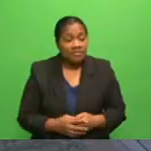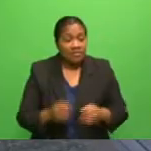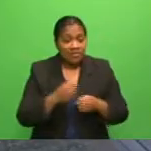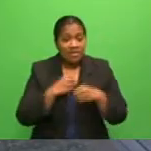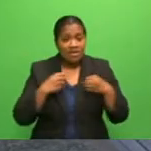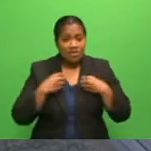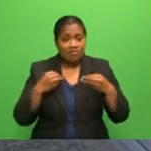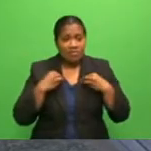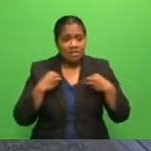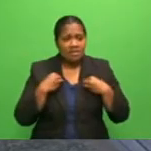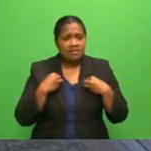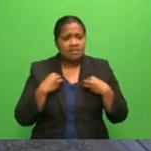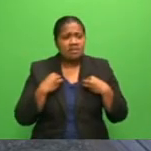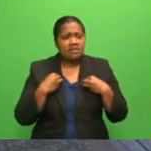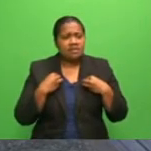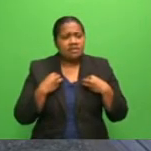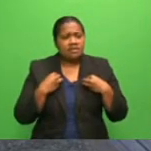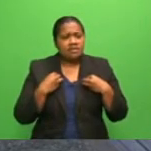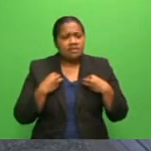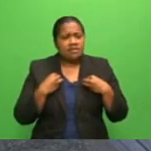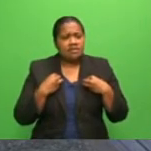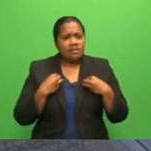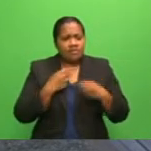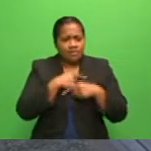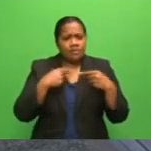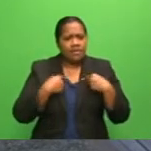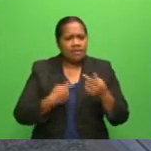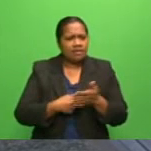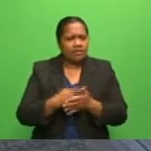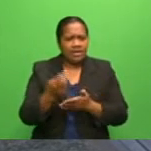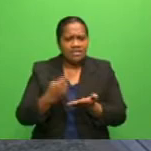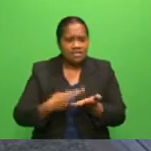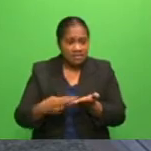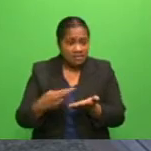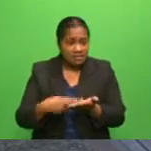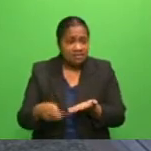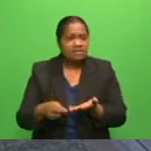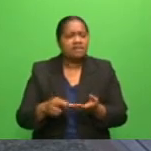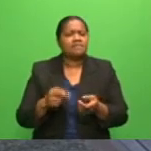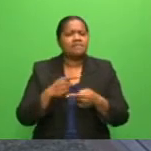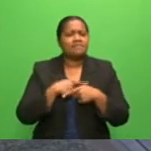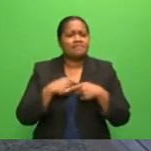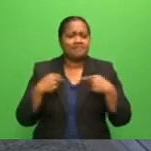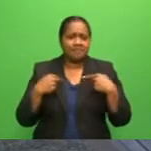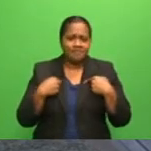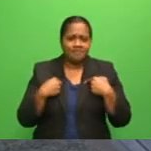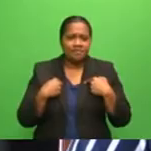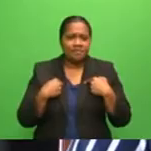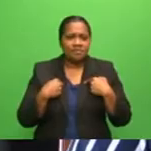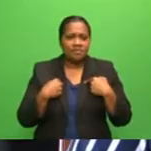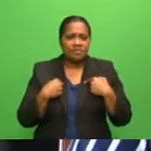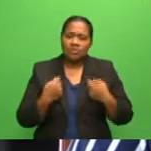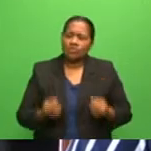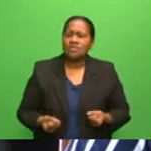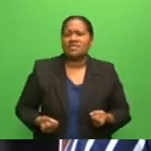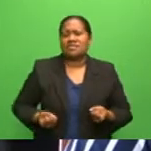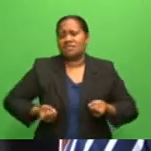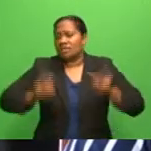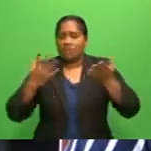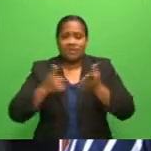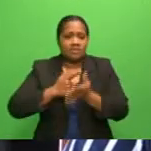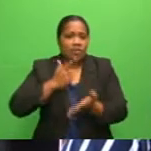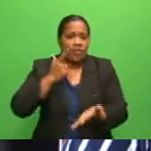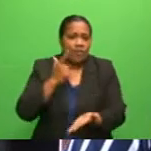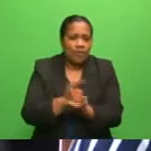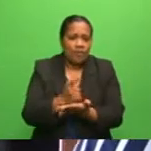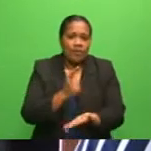and we overcame them. We had to. We sacrificed a lot, and we